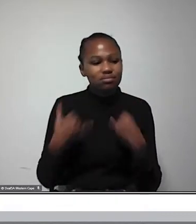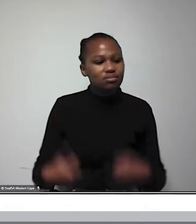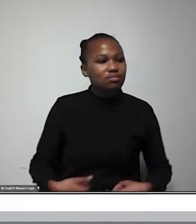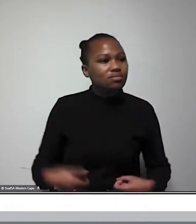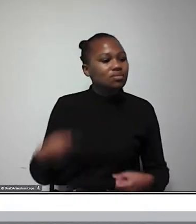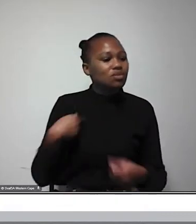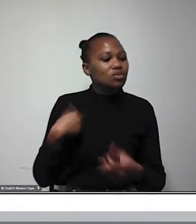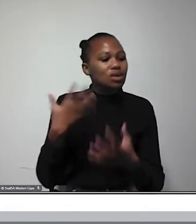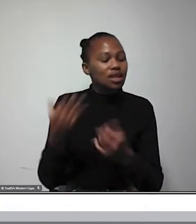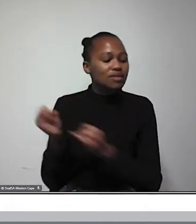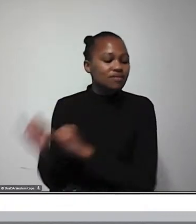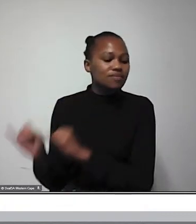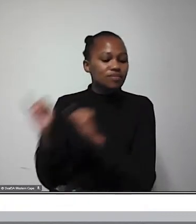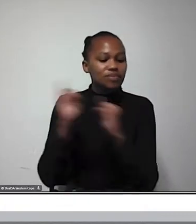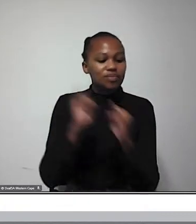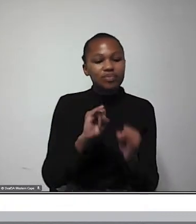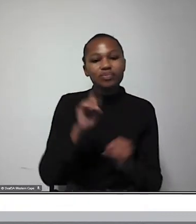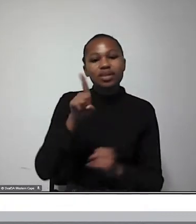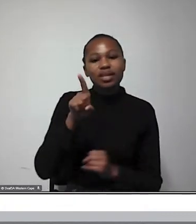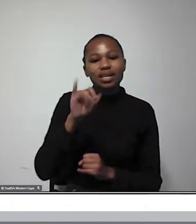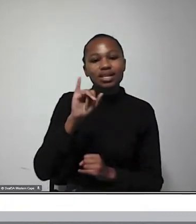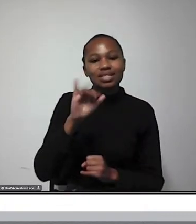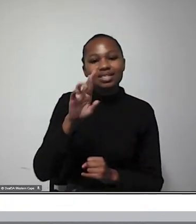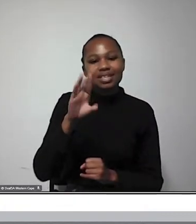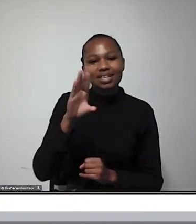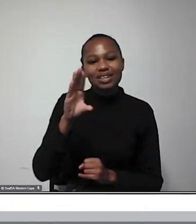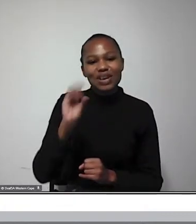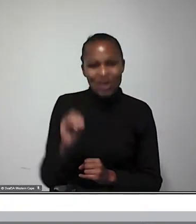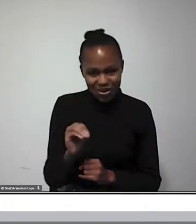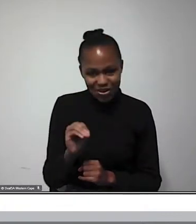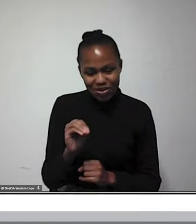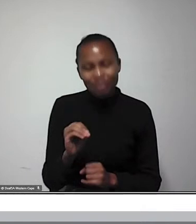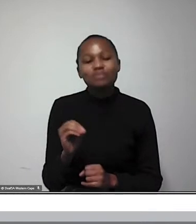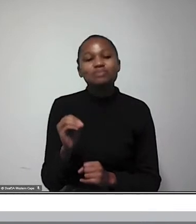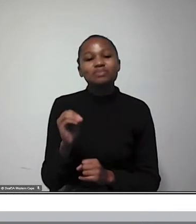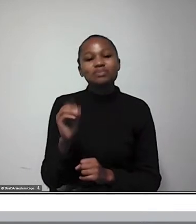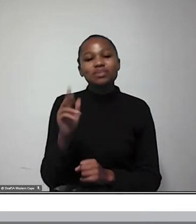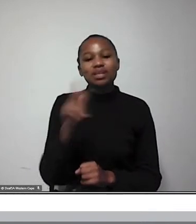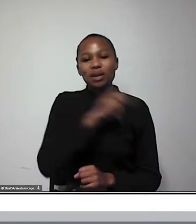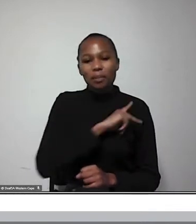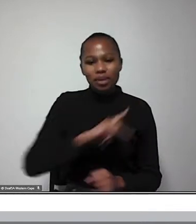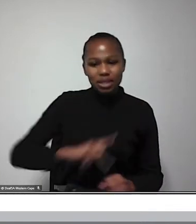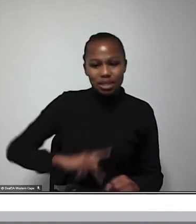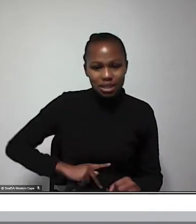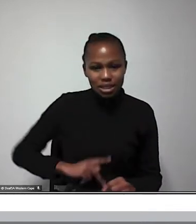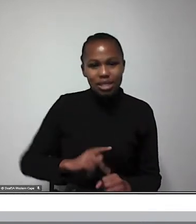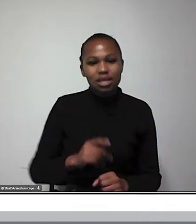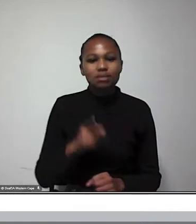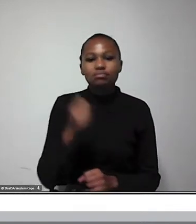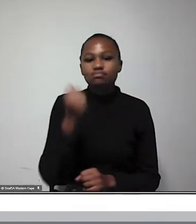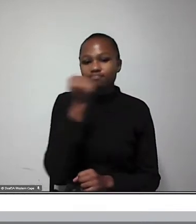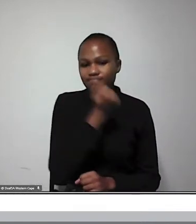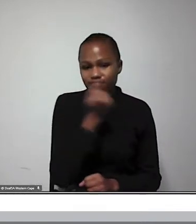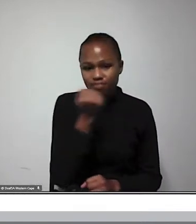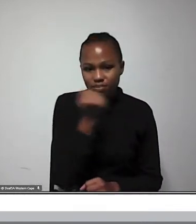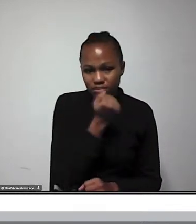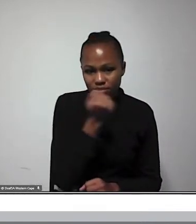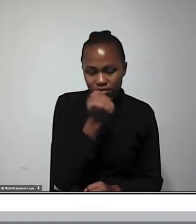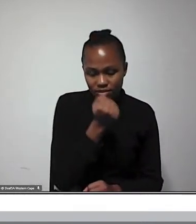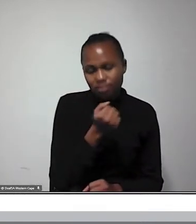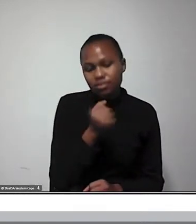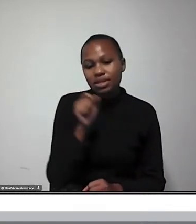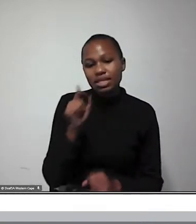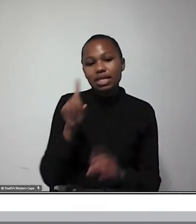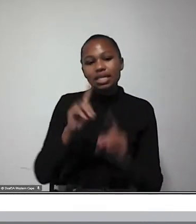had invited DERCO initially. The minister submitted her apologies, and she indicated that her department would